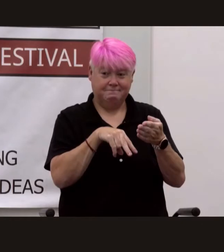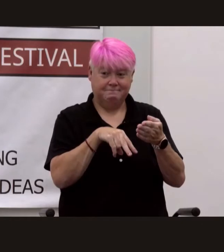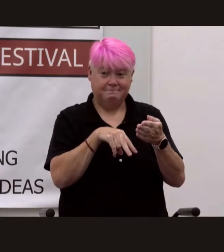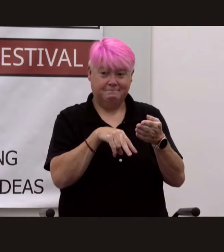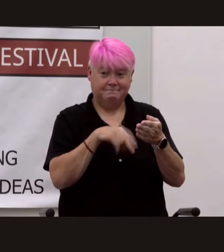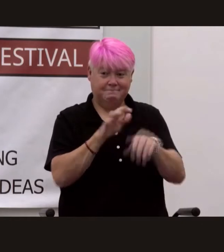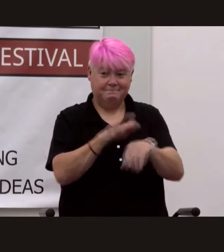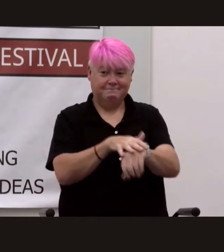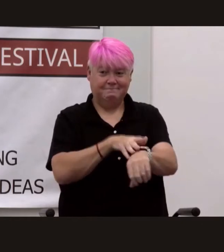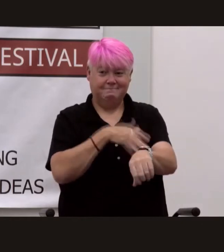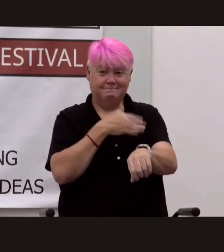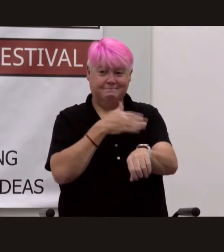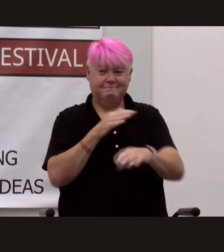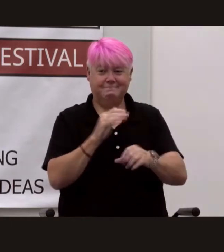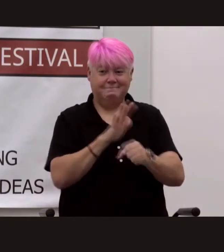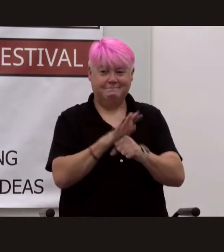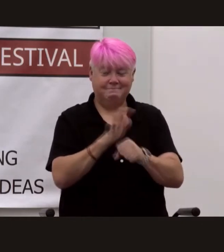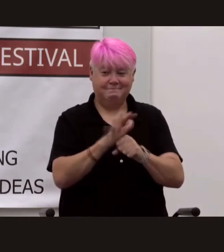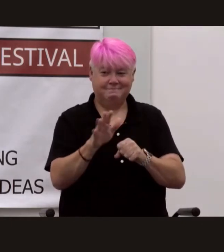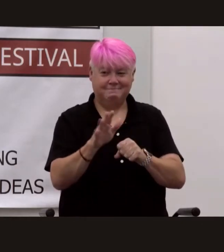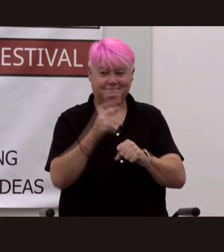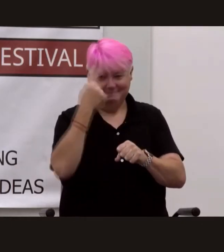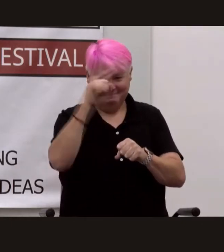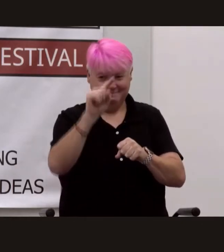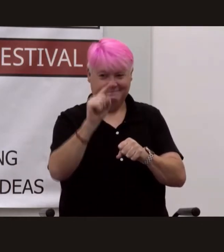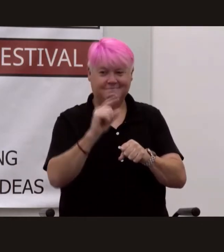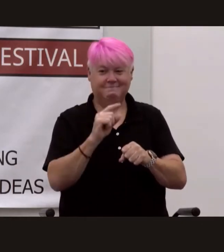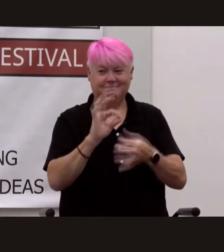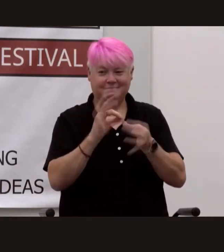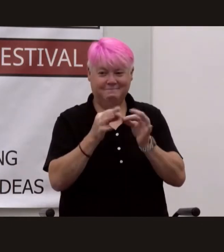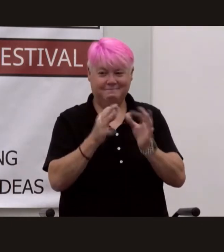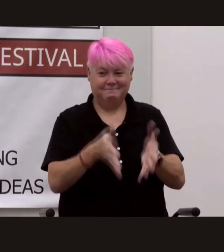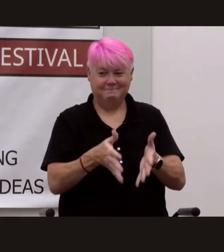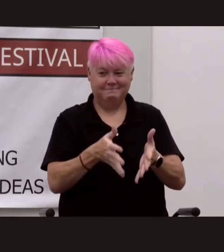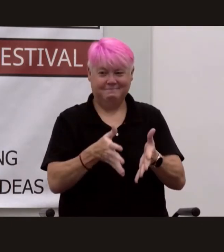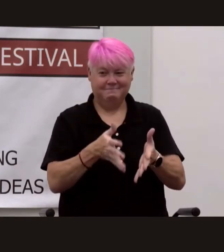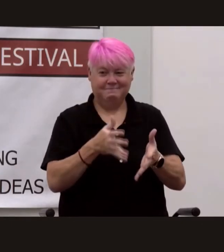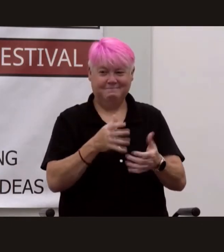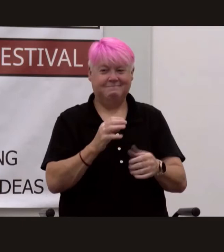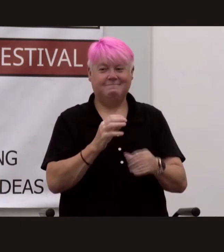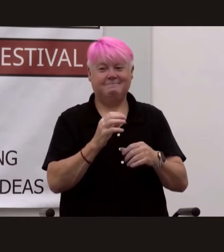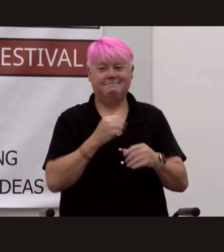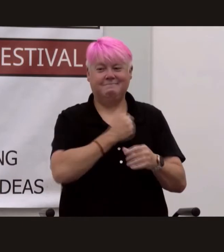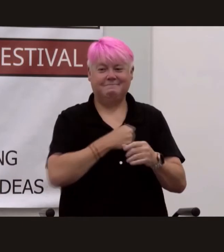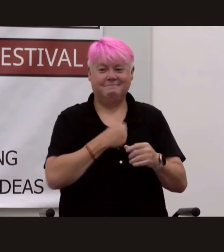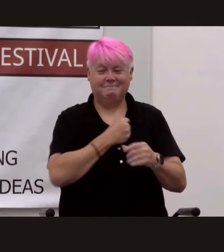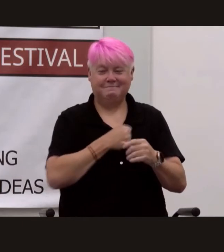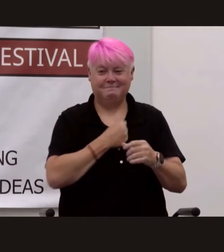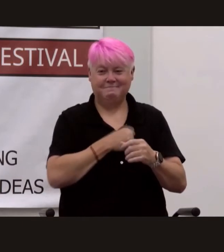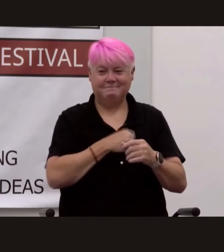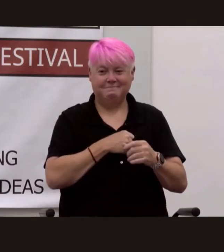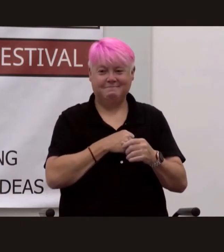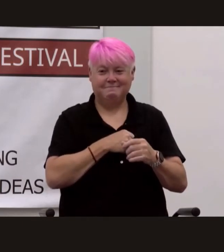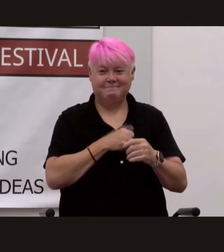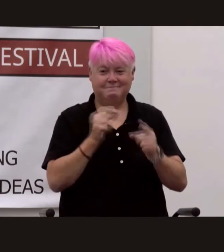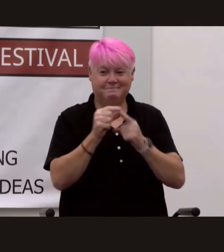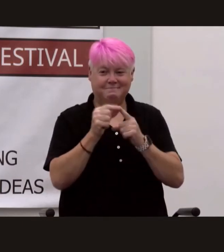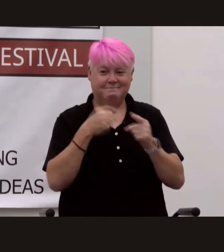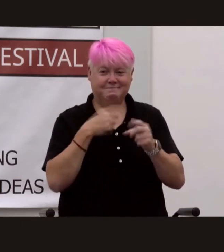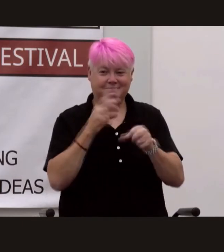slowly enough for the translation, because, and I apologize because some of the words I use